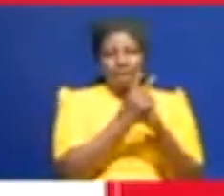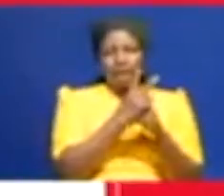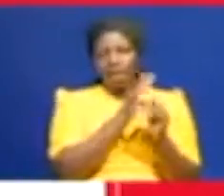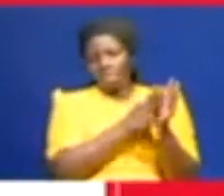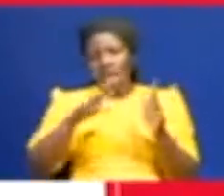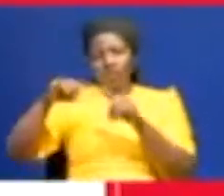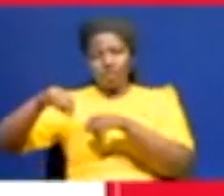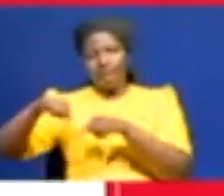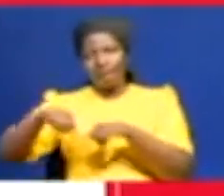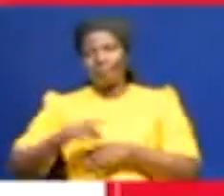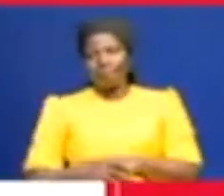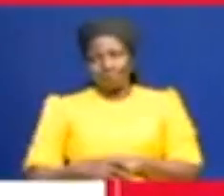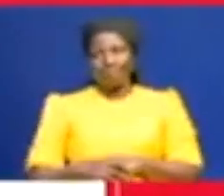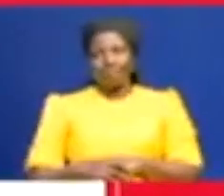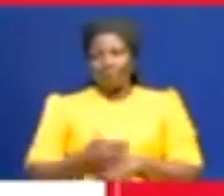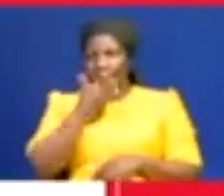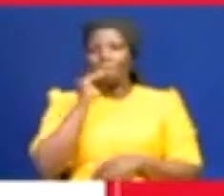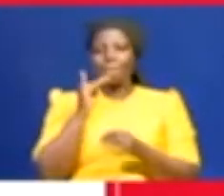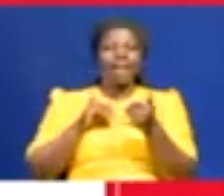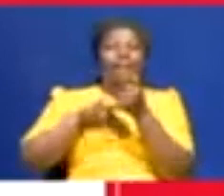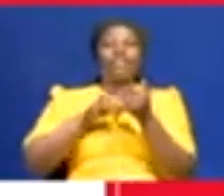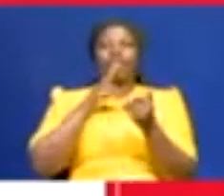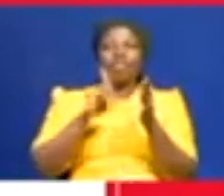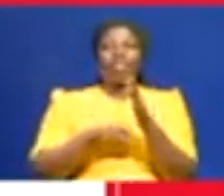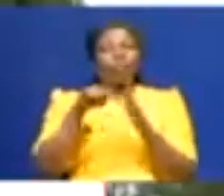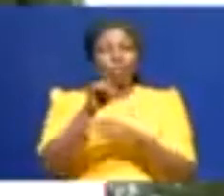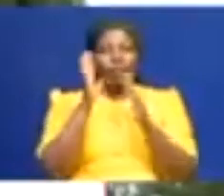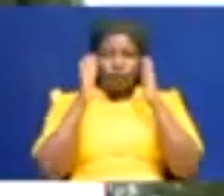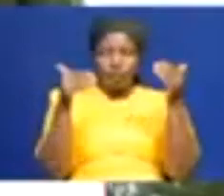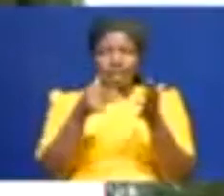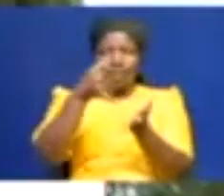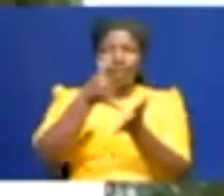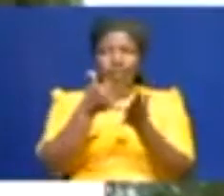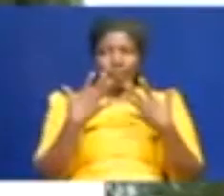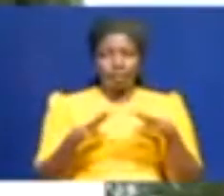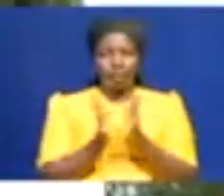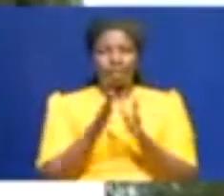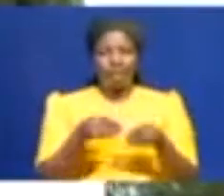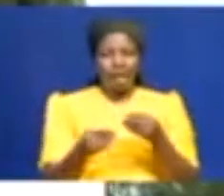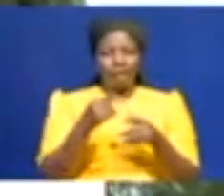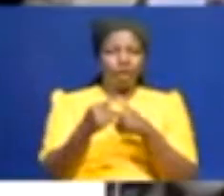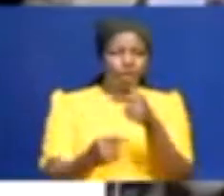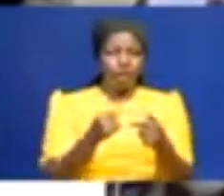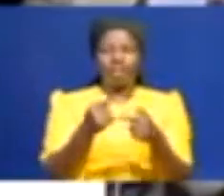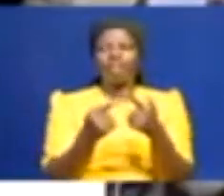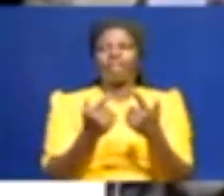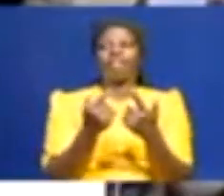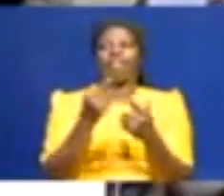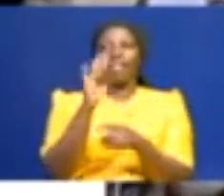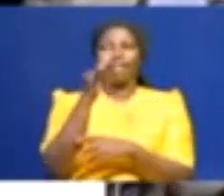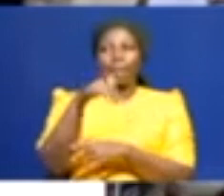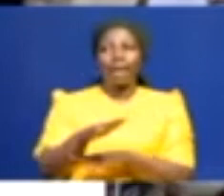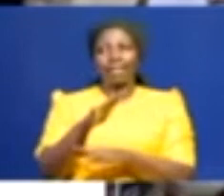patron Tessie Musale, who said they are keen on involving persons with disabilities in the ongoing tree planting initiative. When you